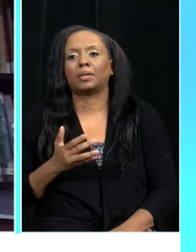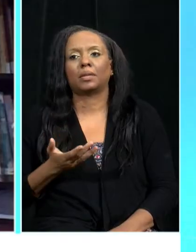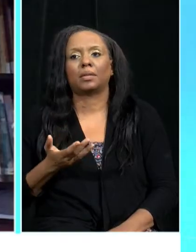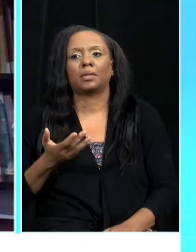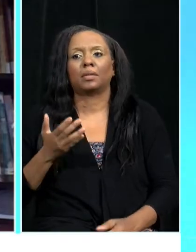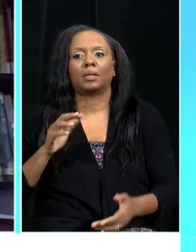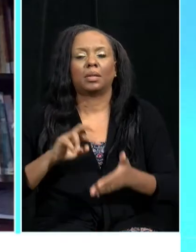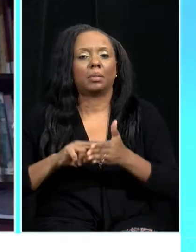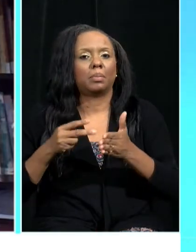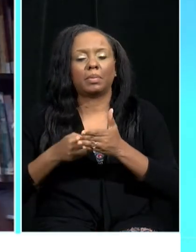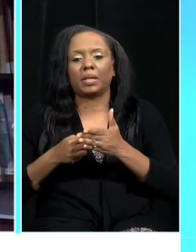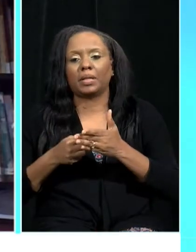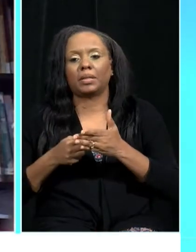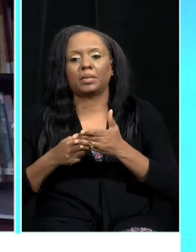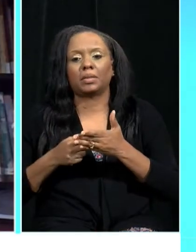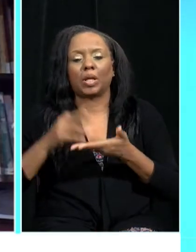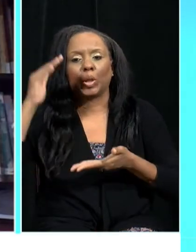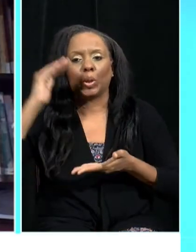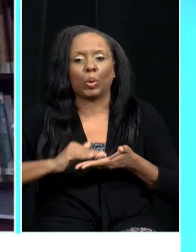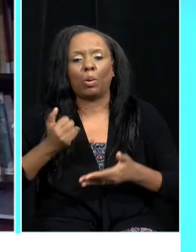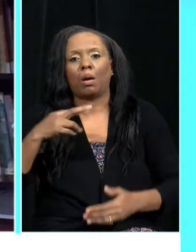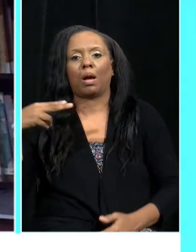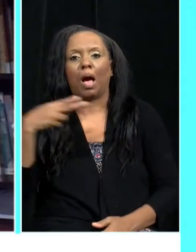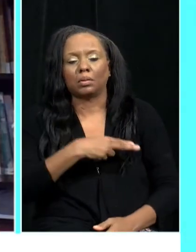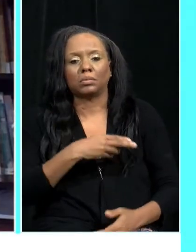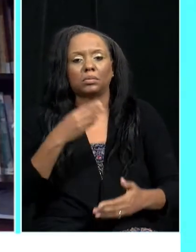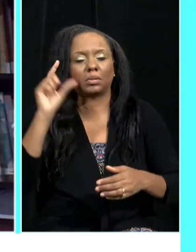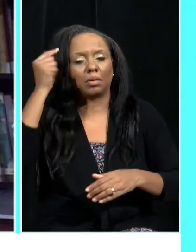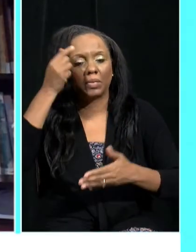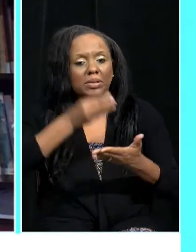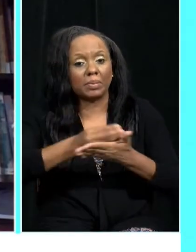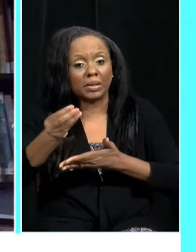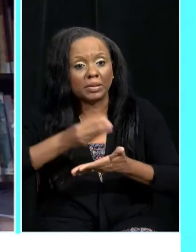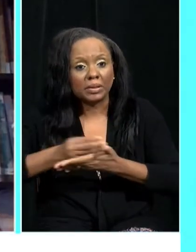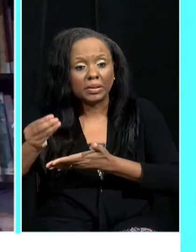government expenditures. And we are aware that the IMF